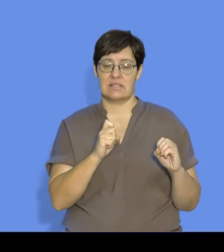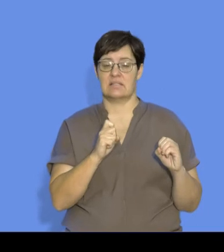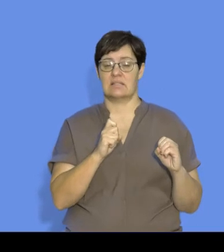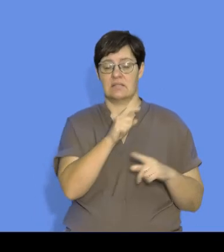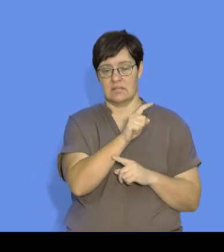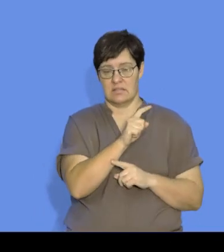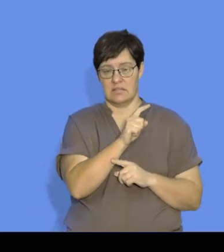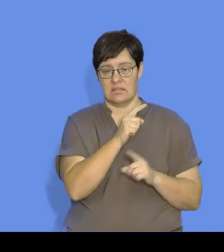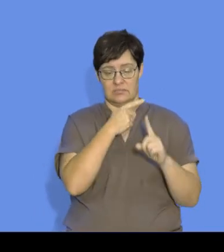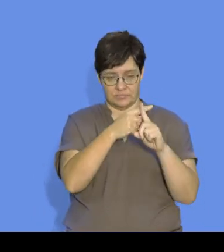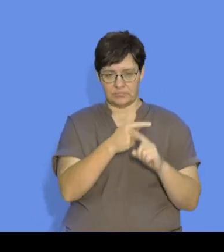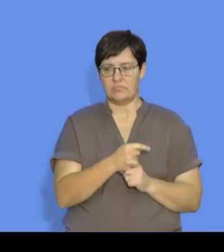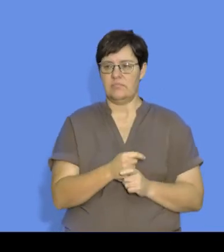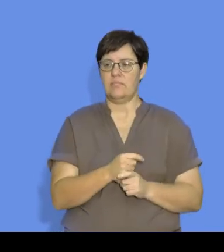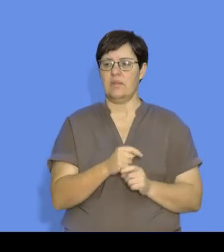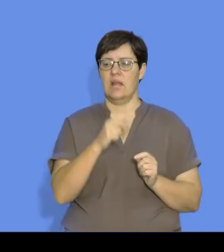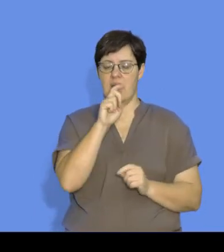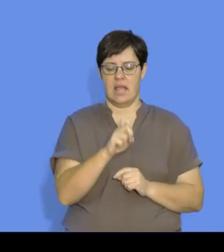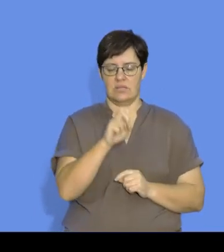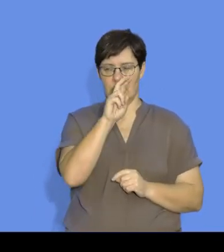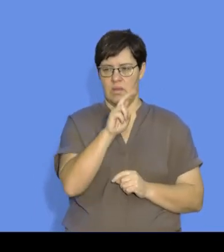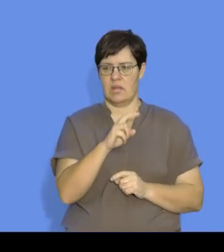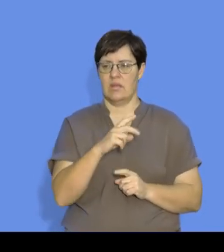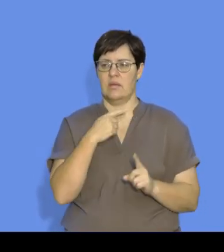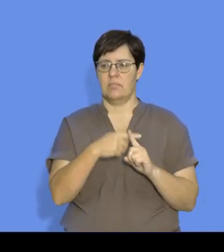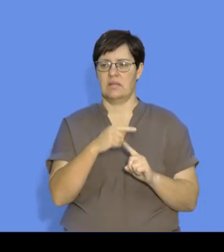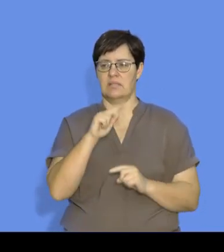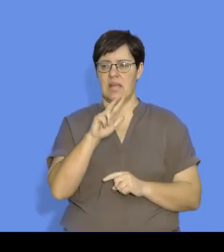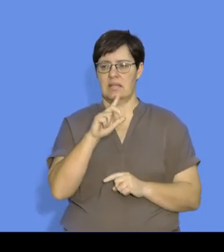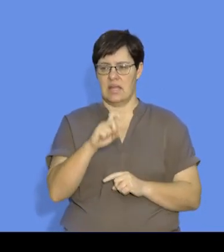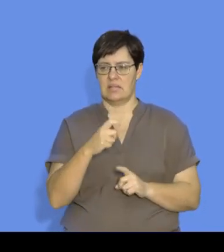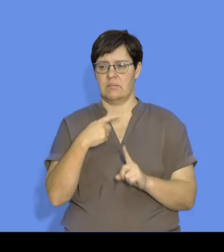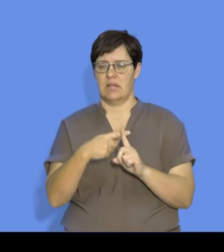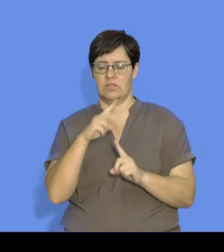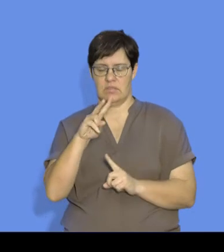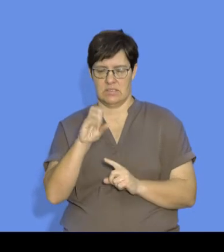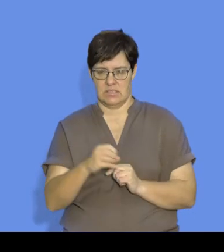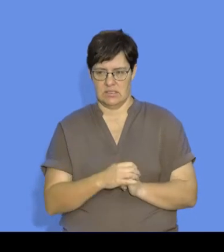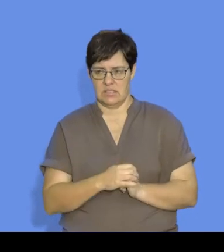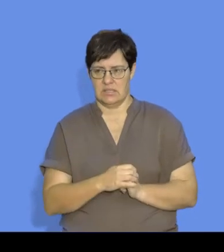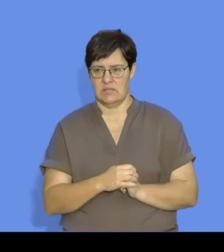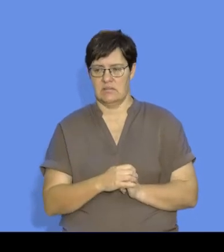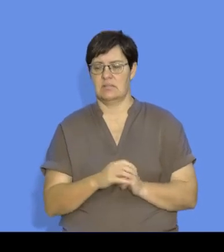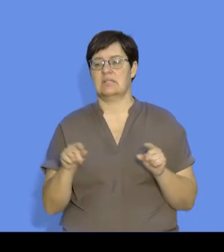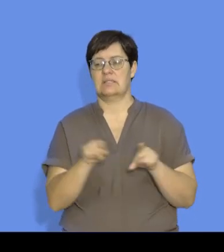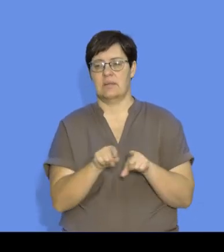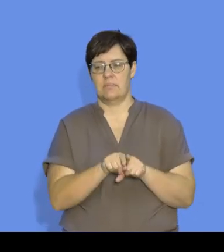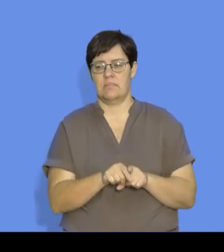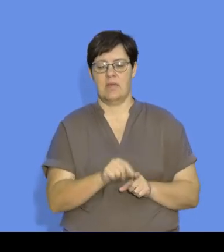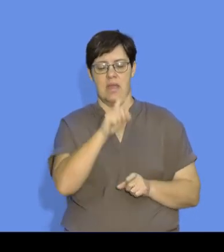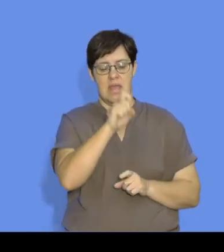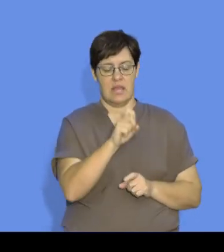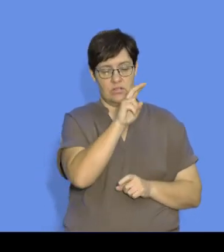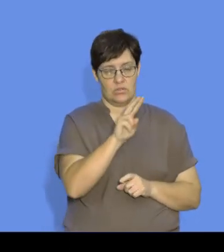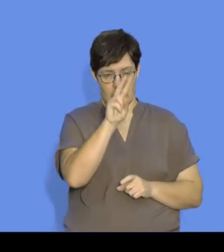x-intercept, which is minus x squared plus 8x plus 20, which is the same as x